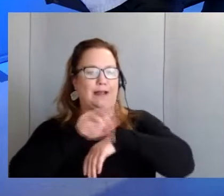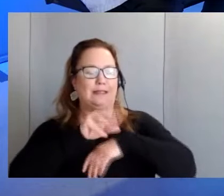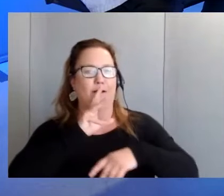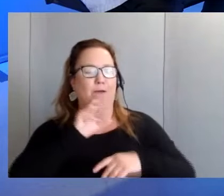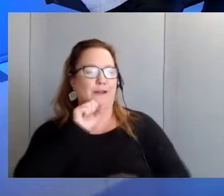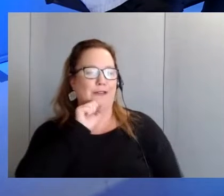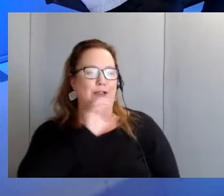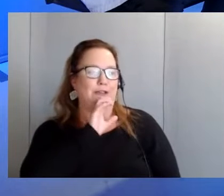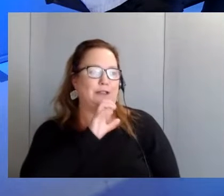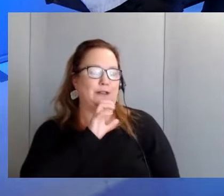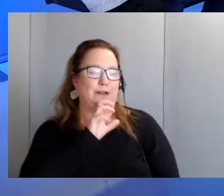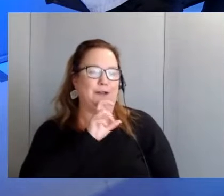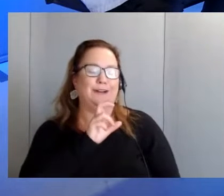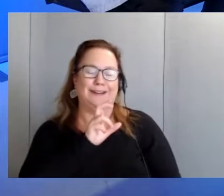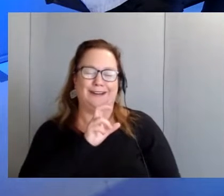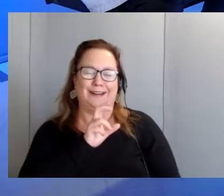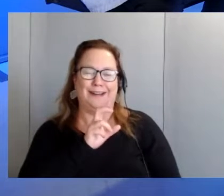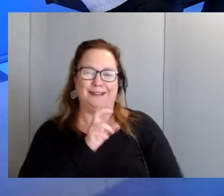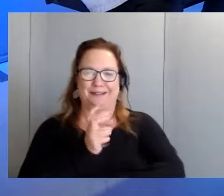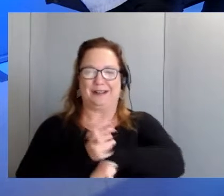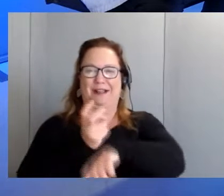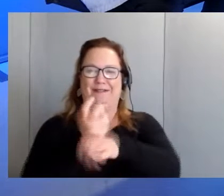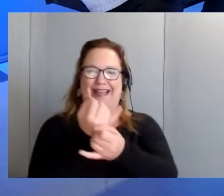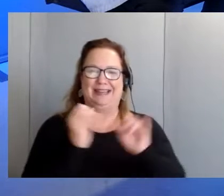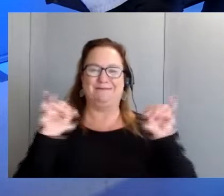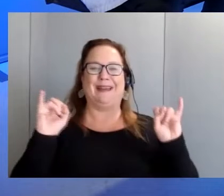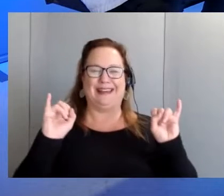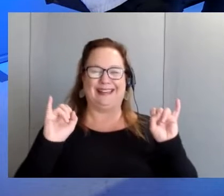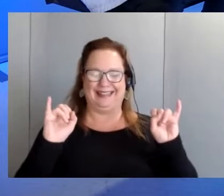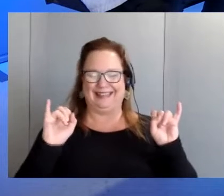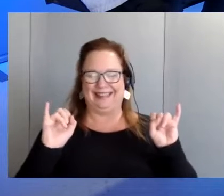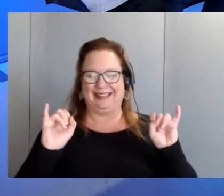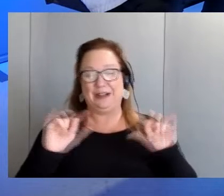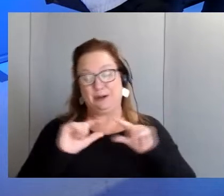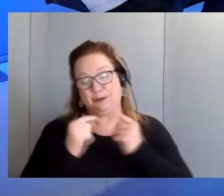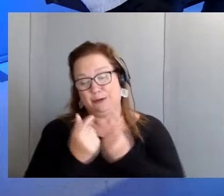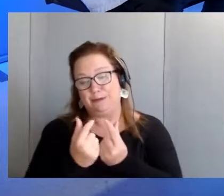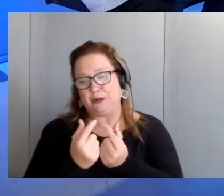they're pretty tough cookies and they're very independent. So when these kind of things happen, what